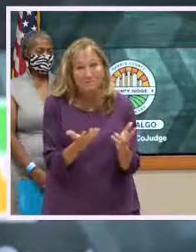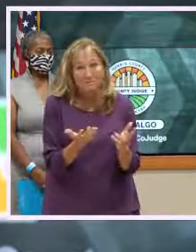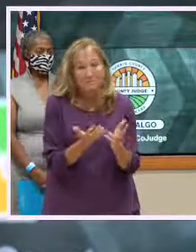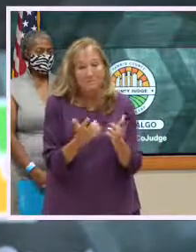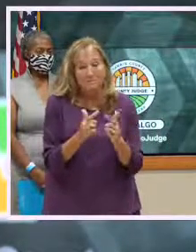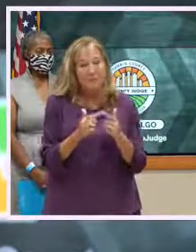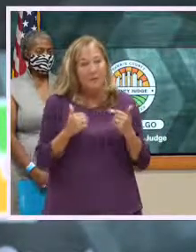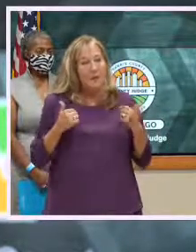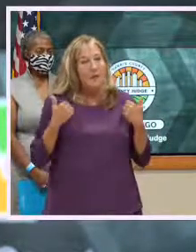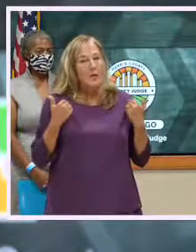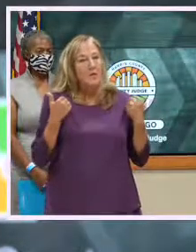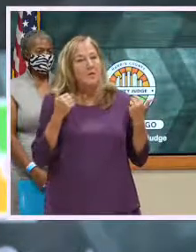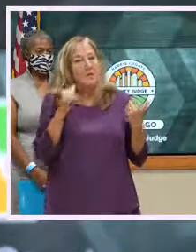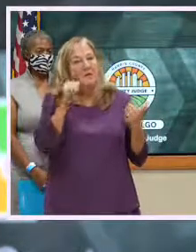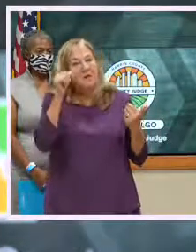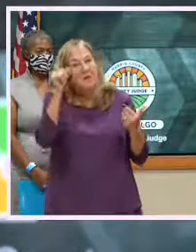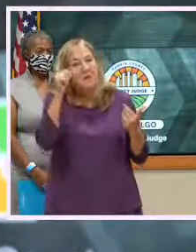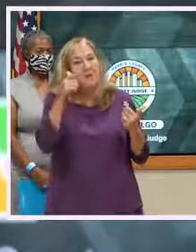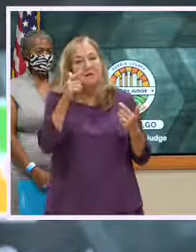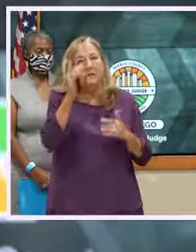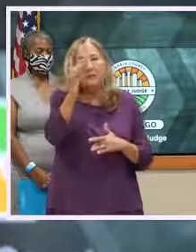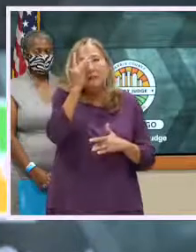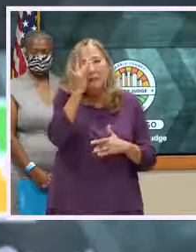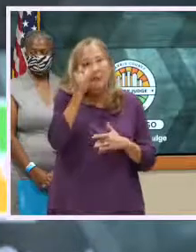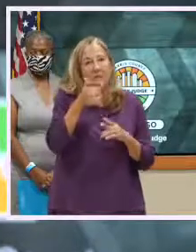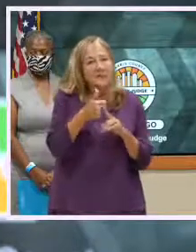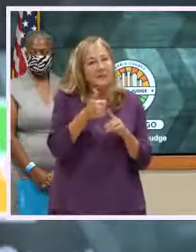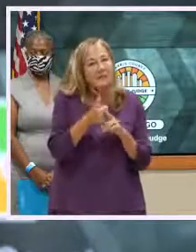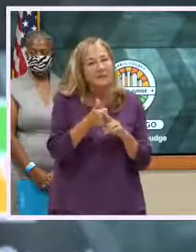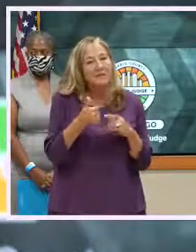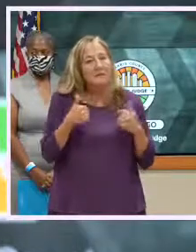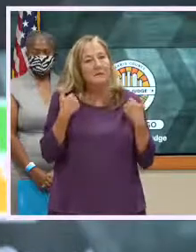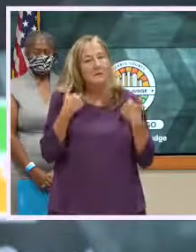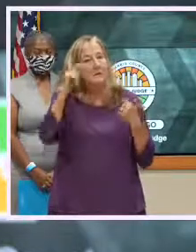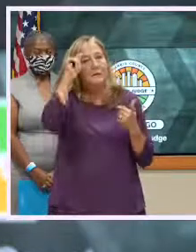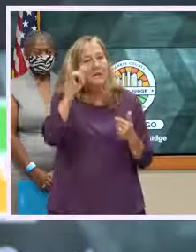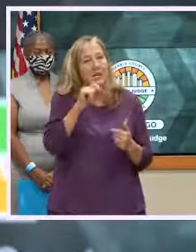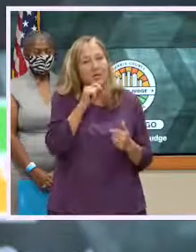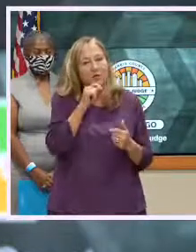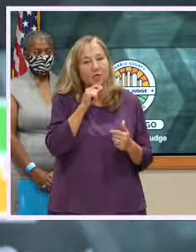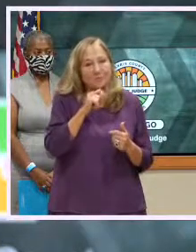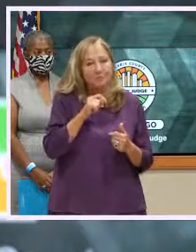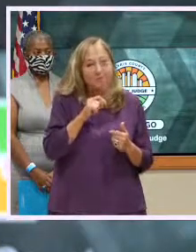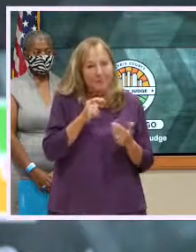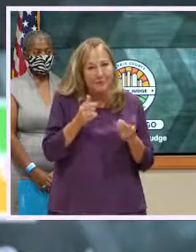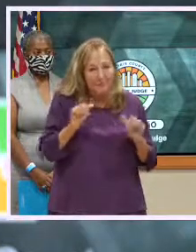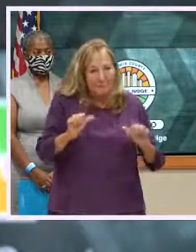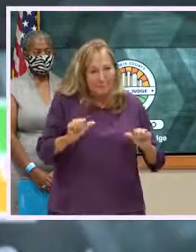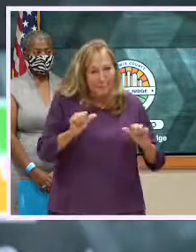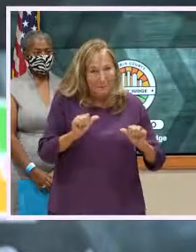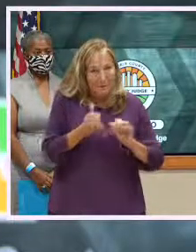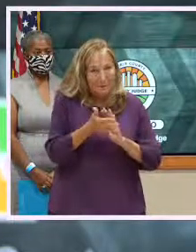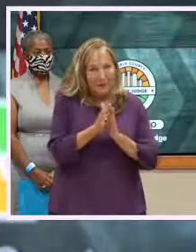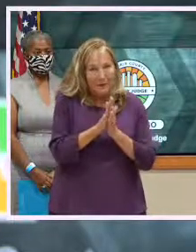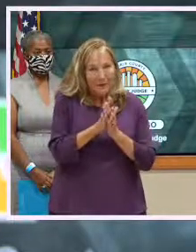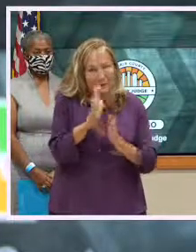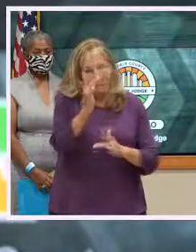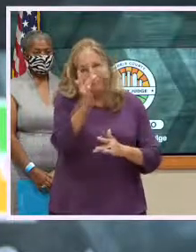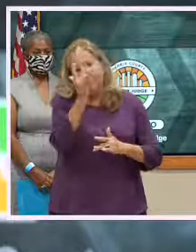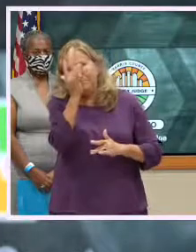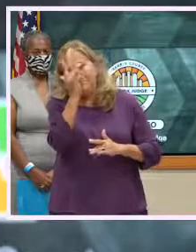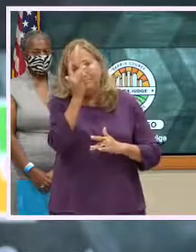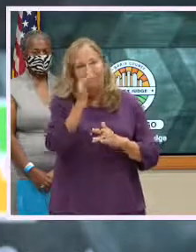even kids get sick. And the big thing that worries me is by now,